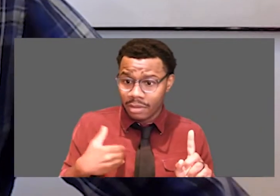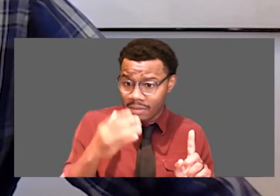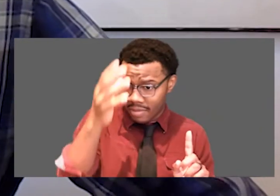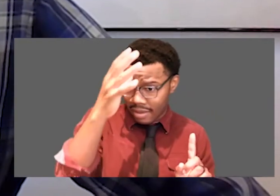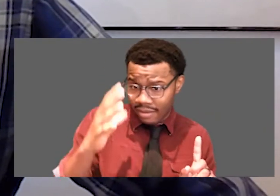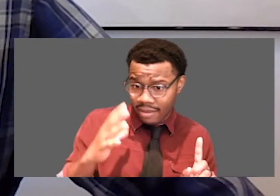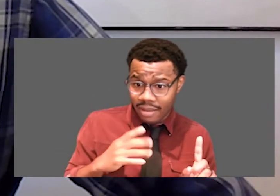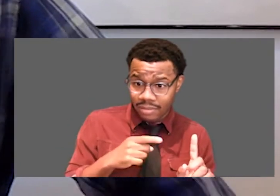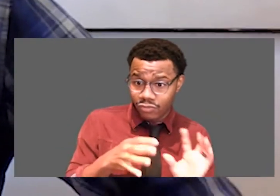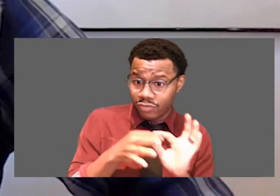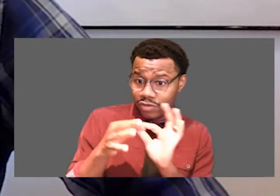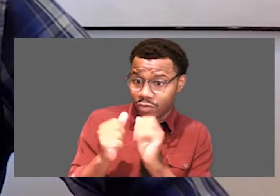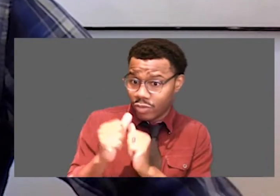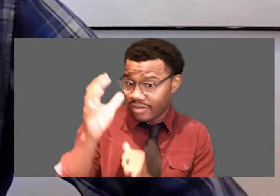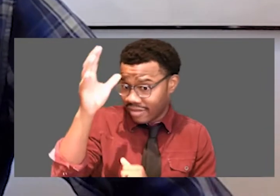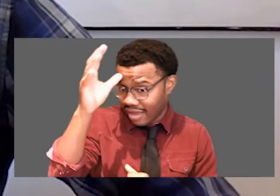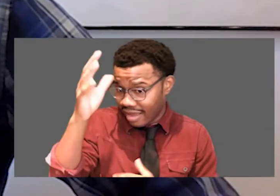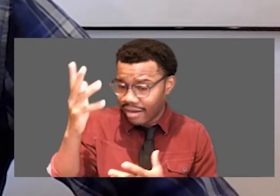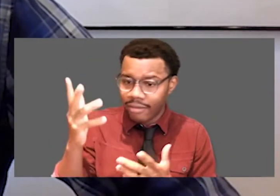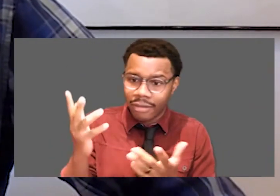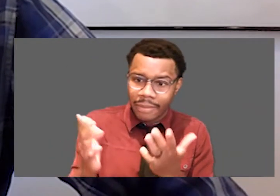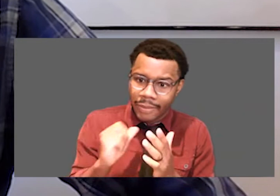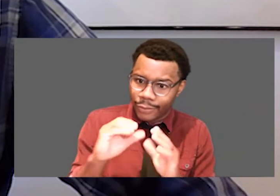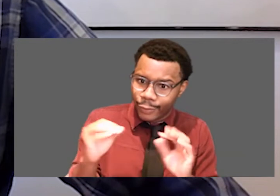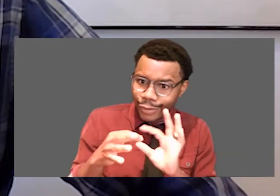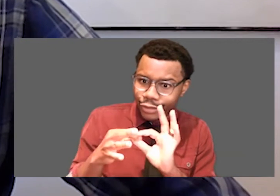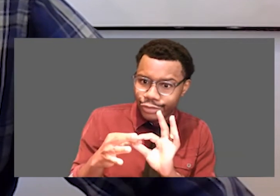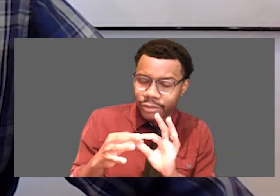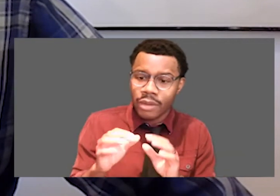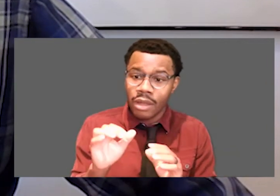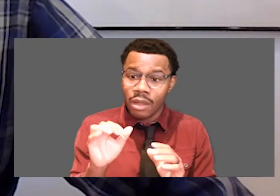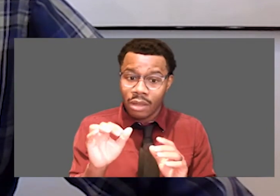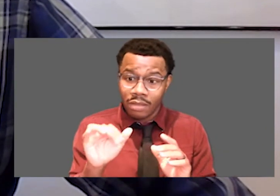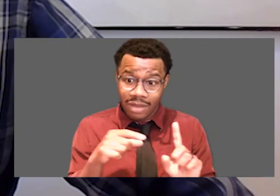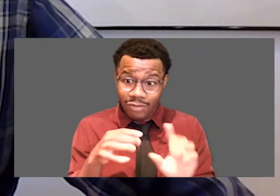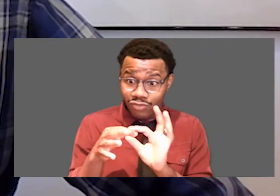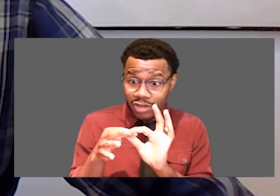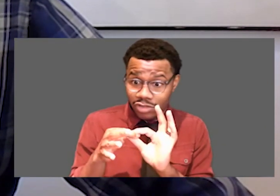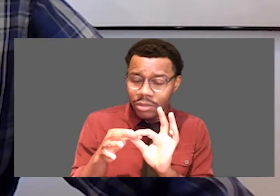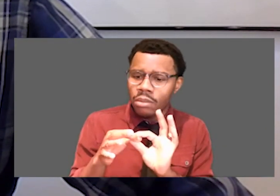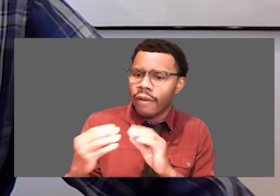one, profoundly shapes the very core of the men we grow up to be.